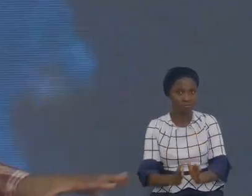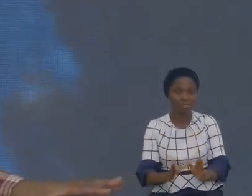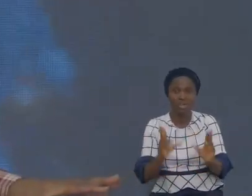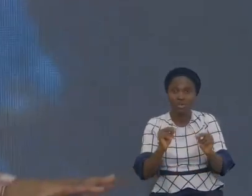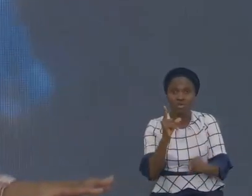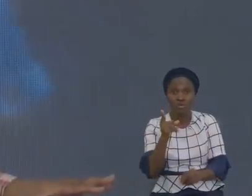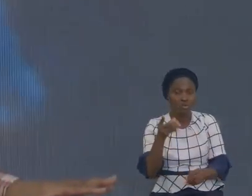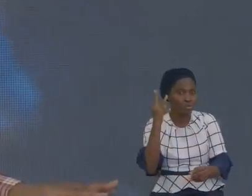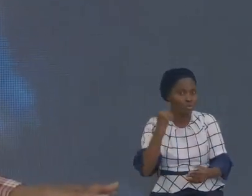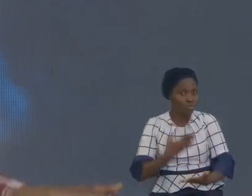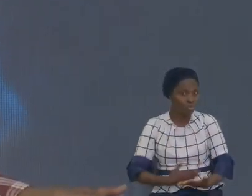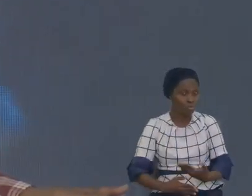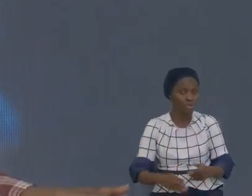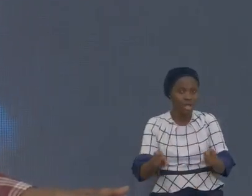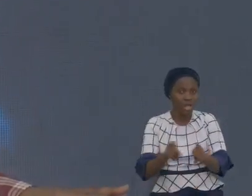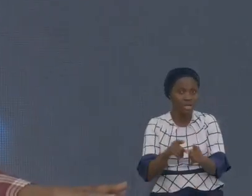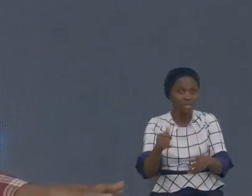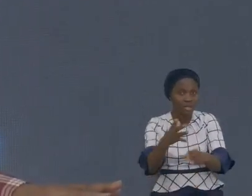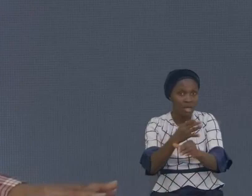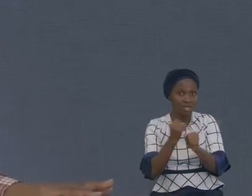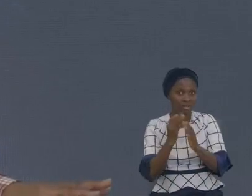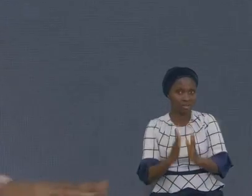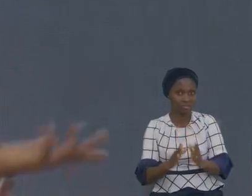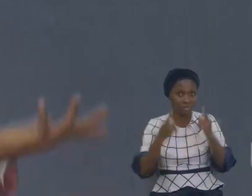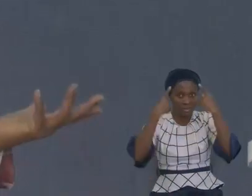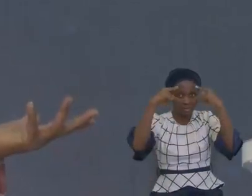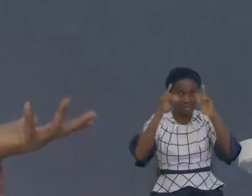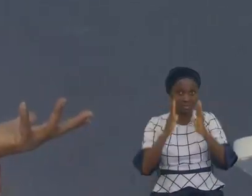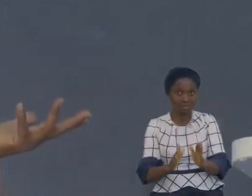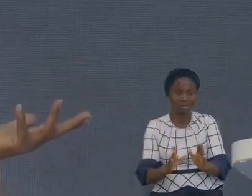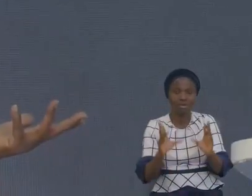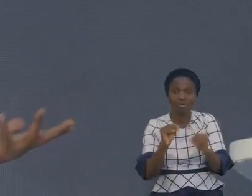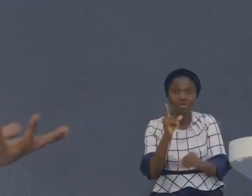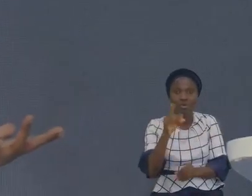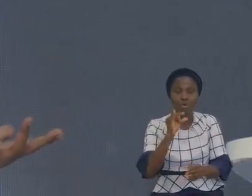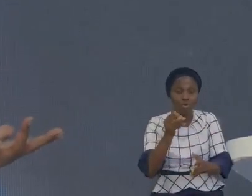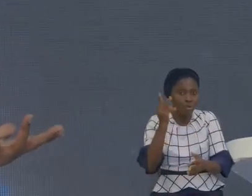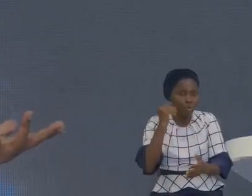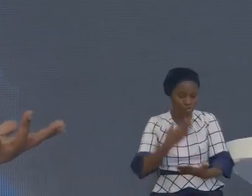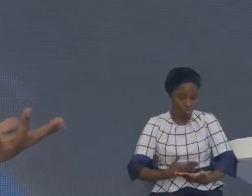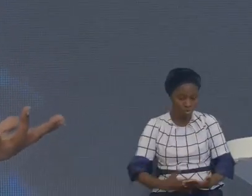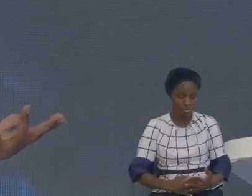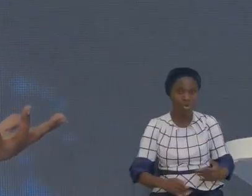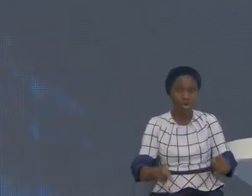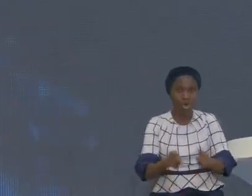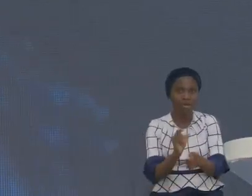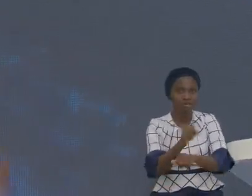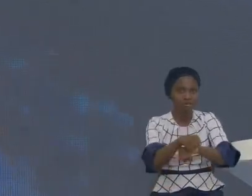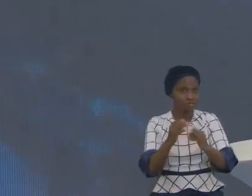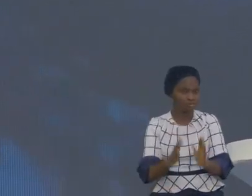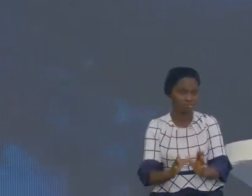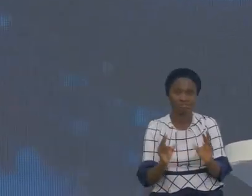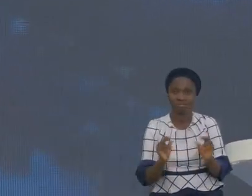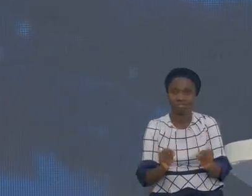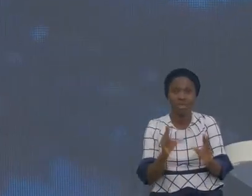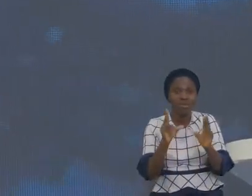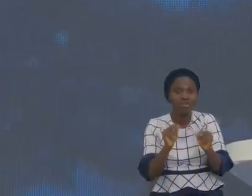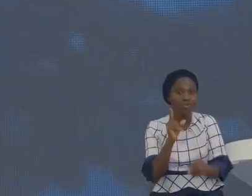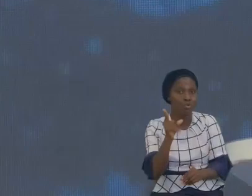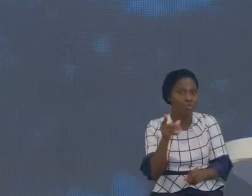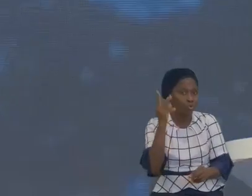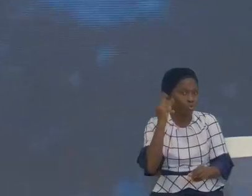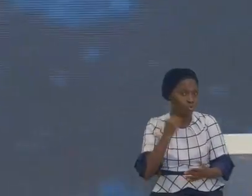Nobody is born a conqueror. Nobody is born a militant, courageous soldier.